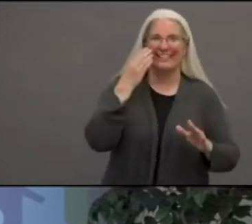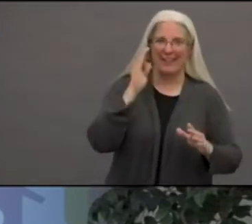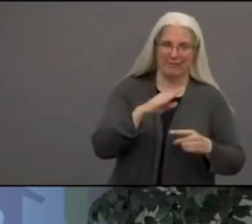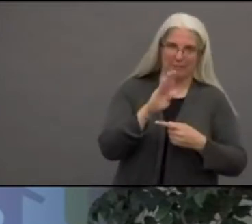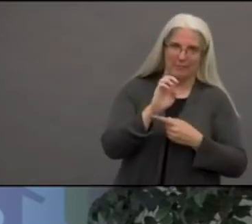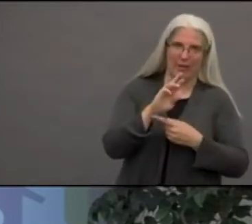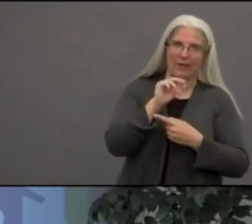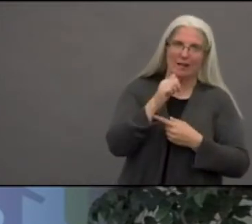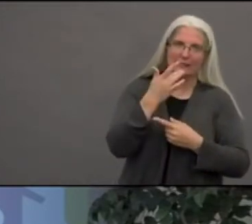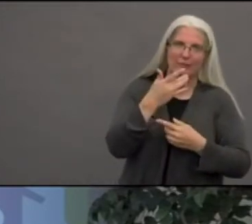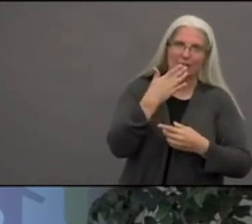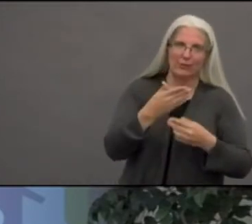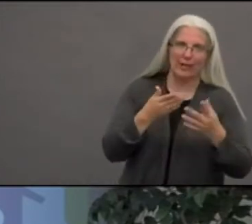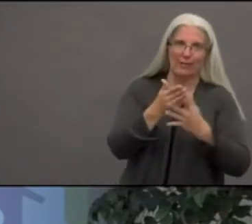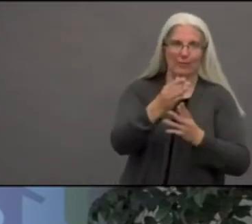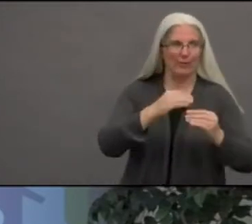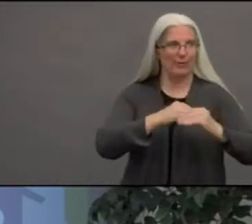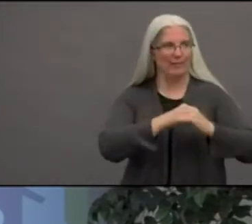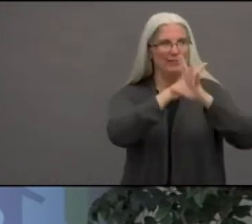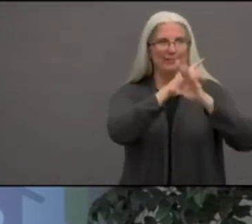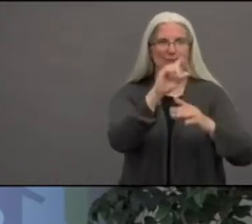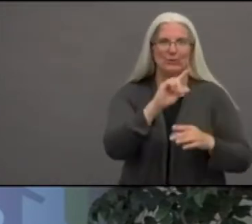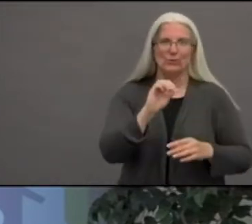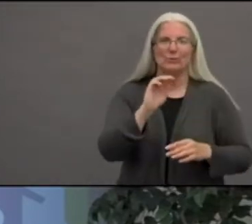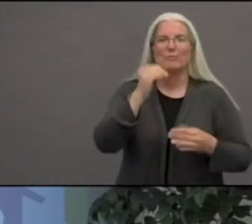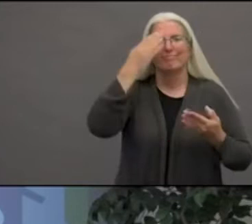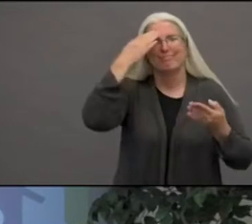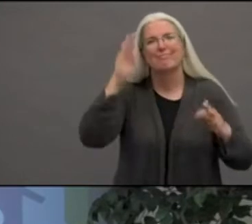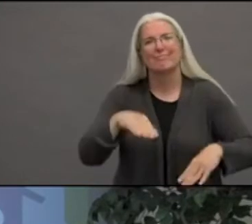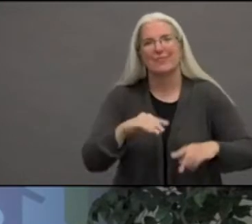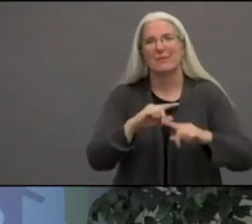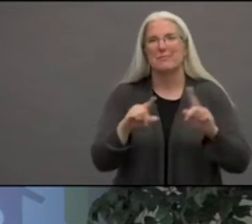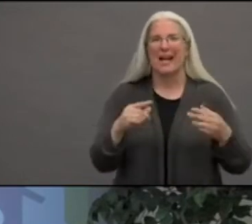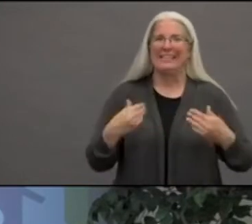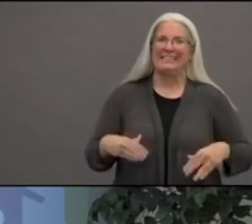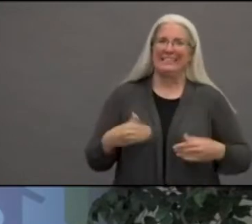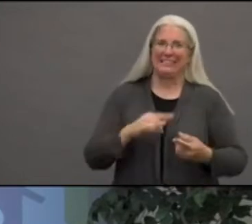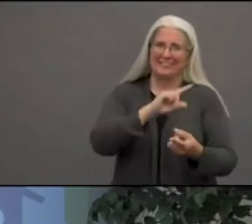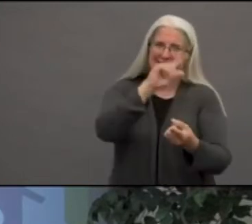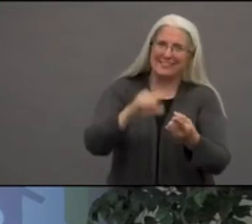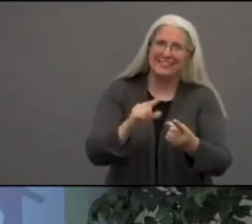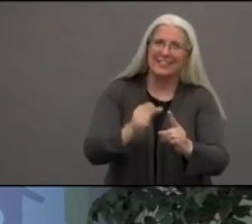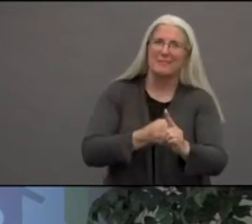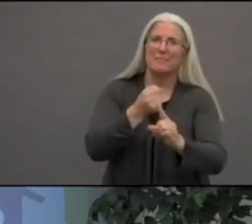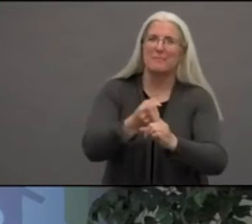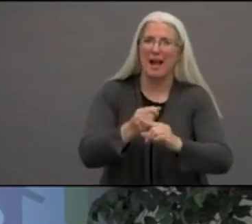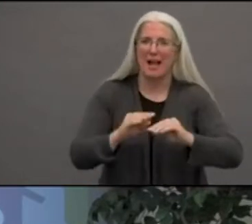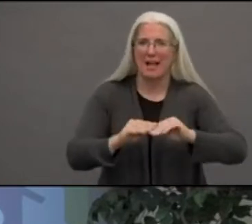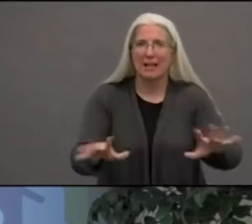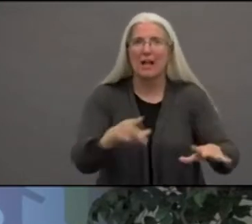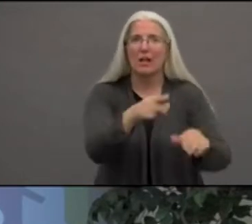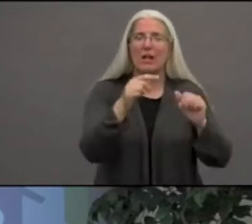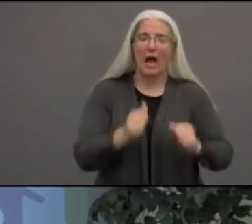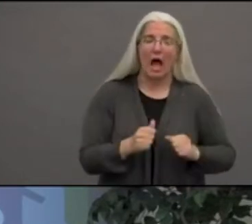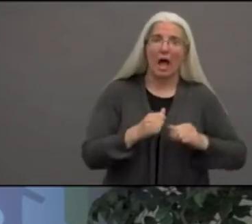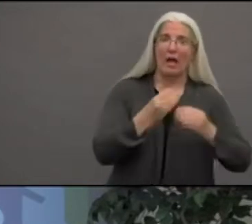Zoom. Right. But what you can do is probably fix barbecue and have beer at your house and then your family,